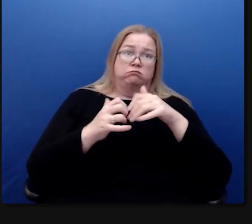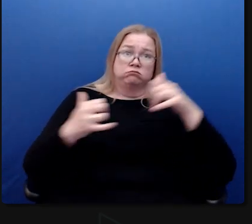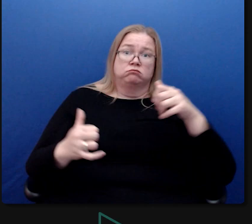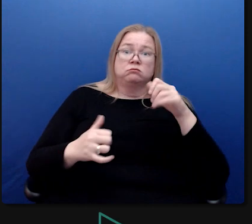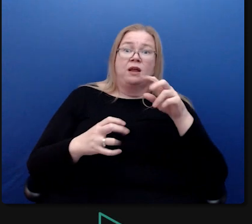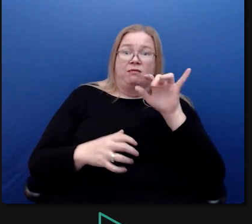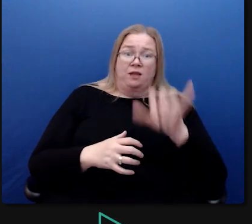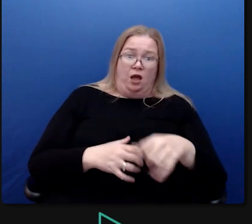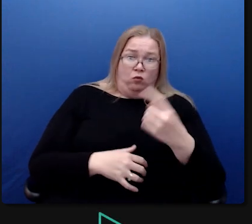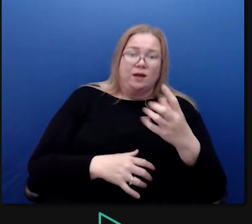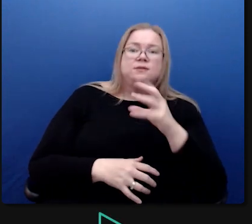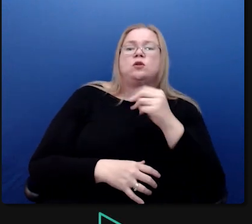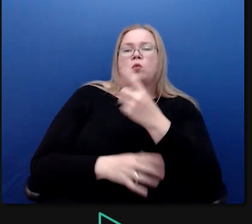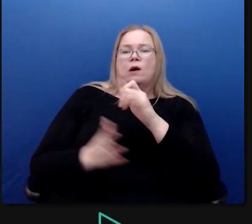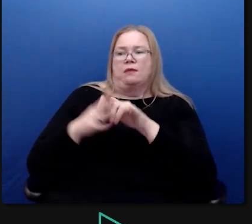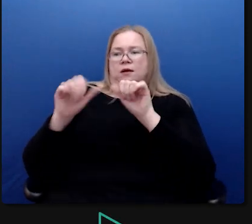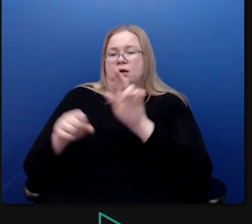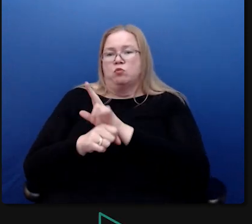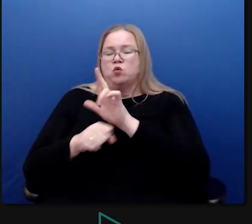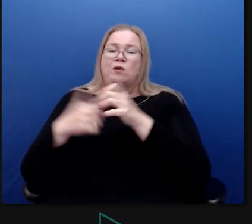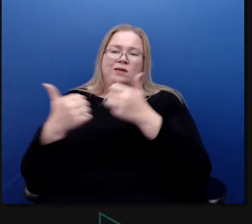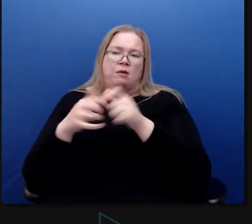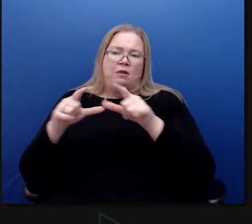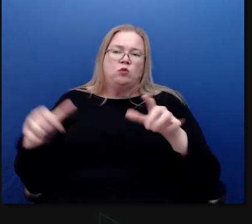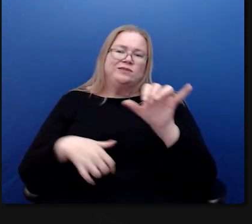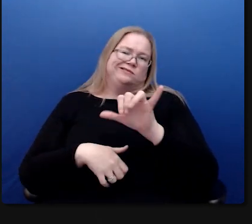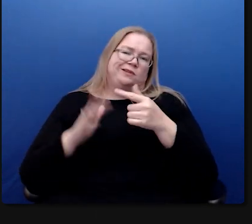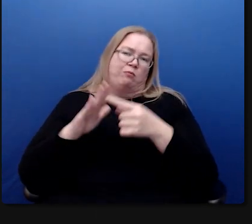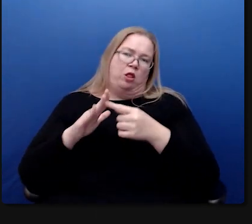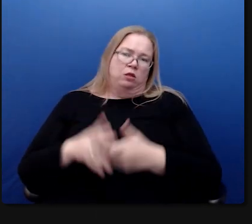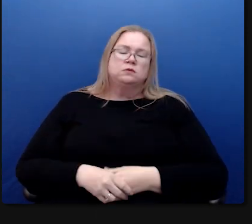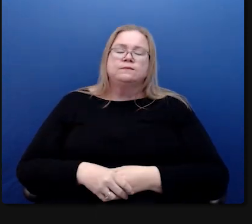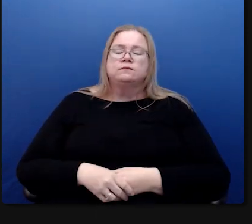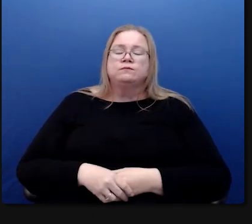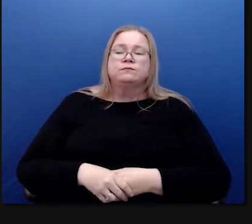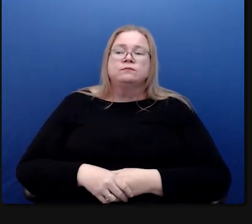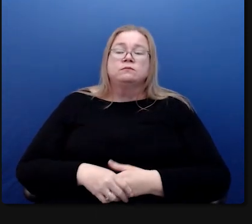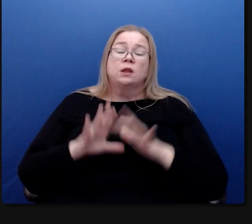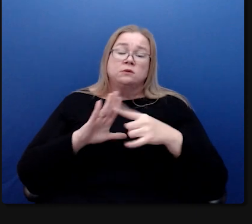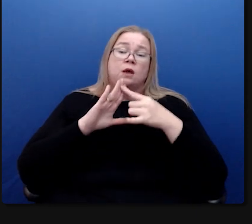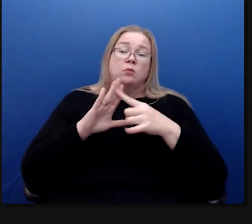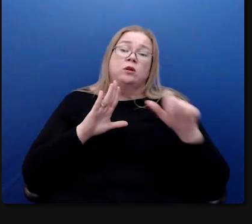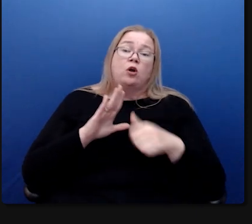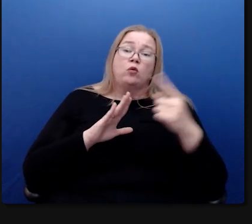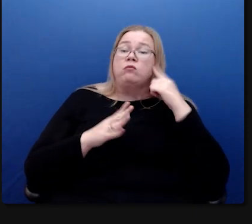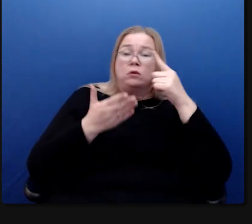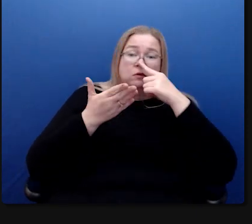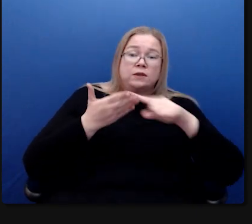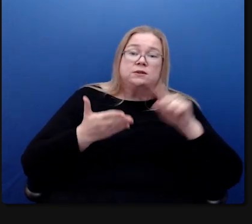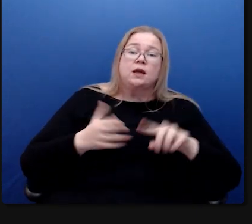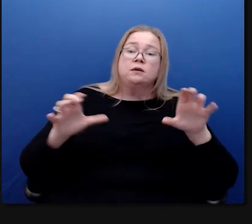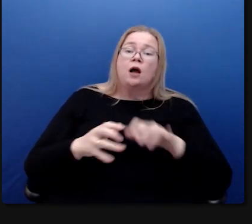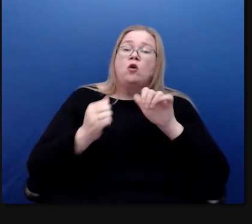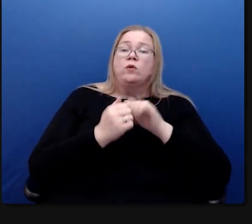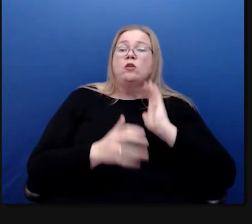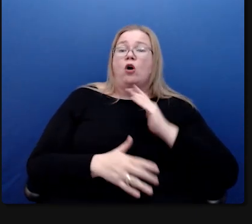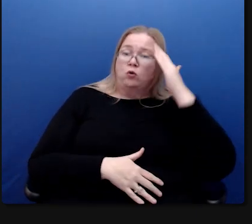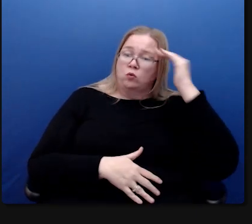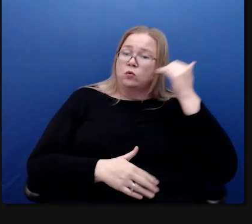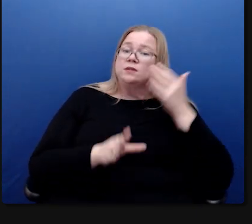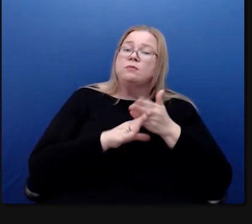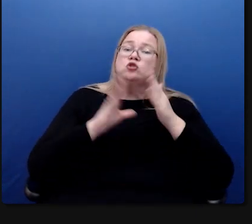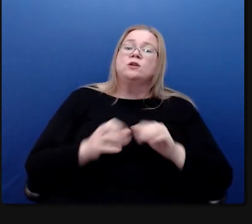community because it is the worst of the worst. By combining AI with our language and culture team, it allows Community Sift to be updated